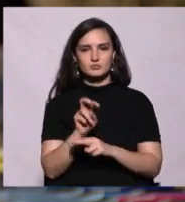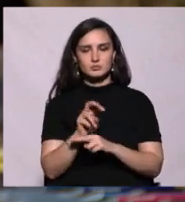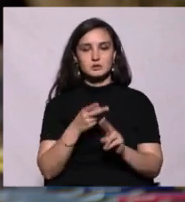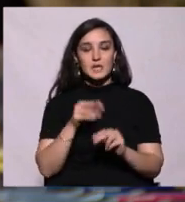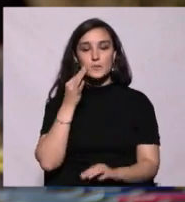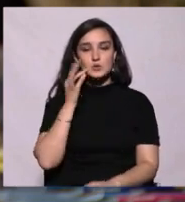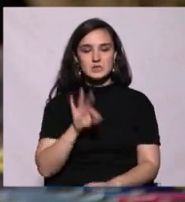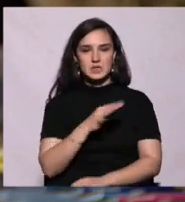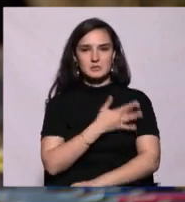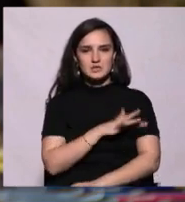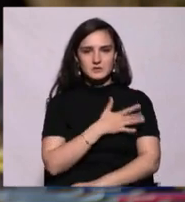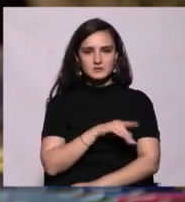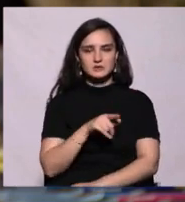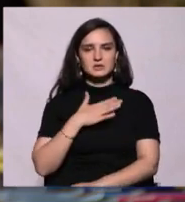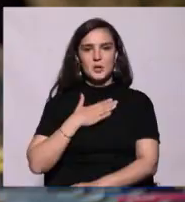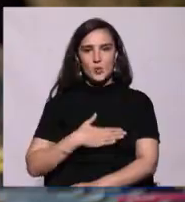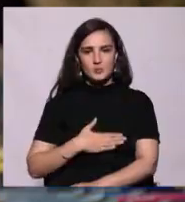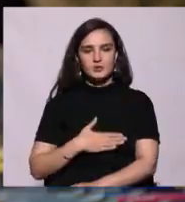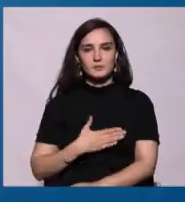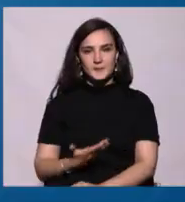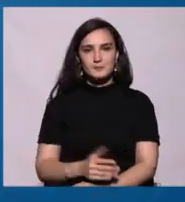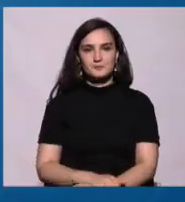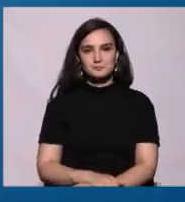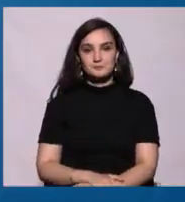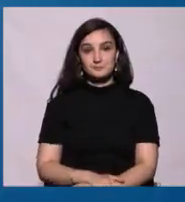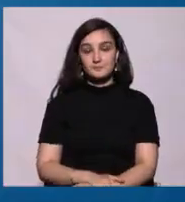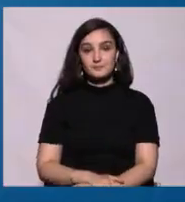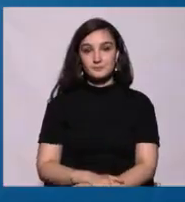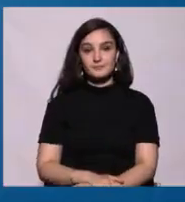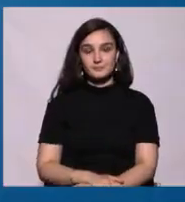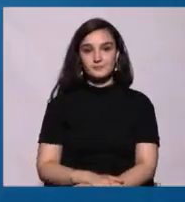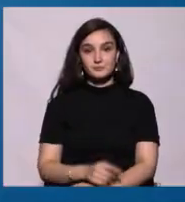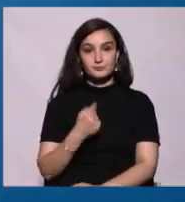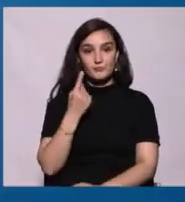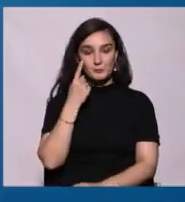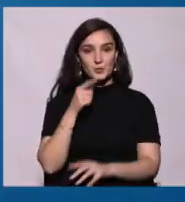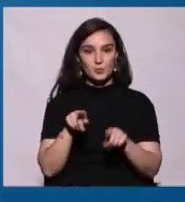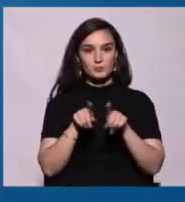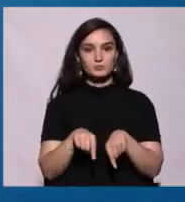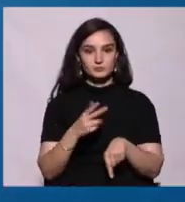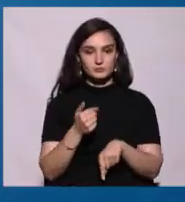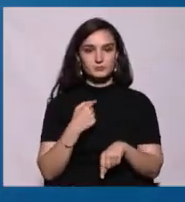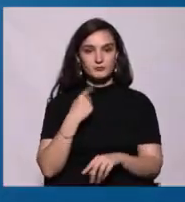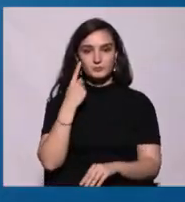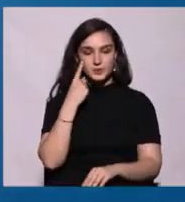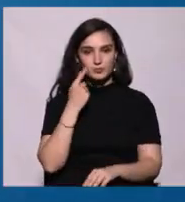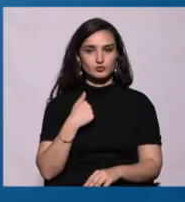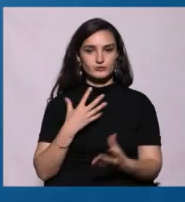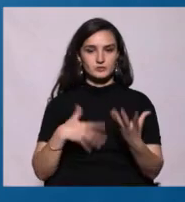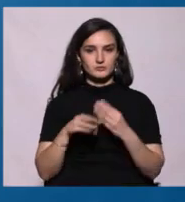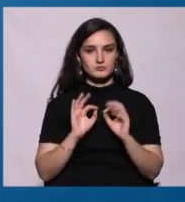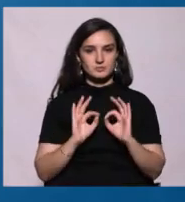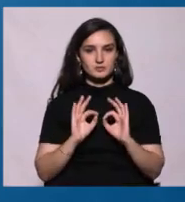experience, service, and satisfaction, they Not don't really, fit. yeah. I think so too. I think we are right.